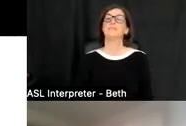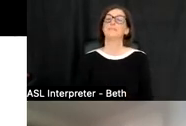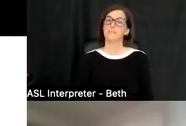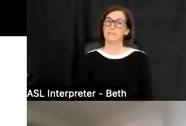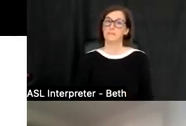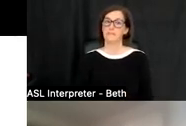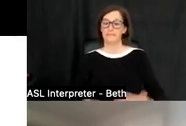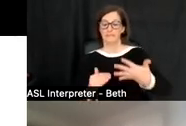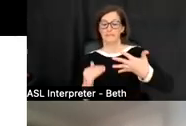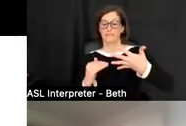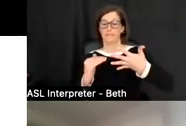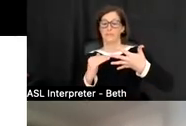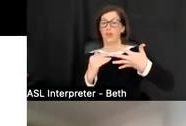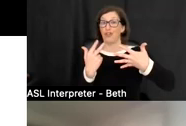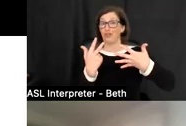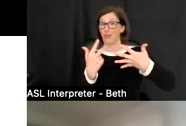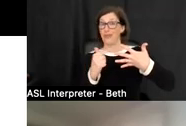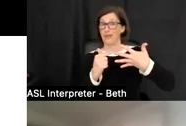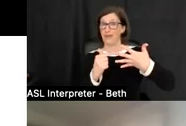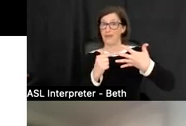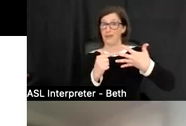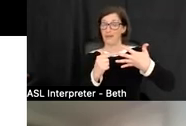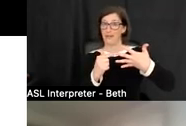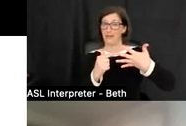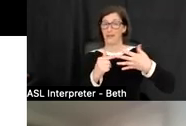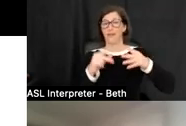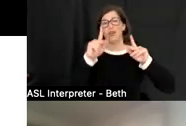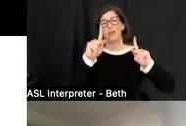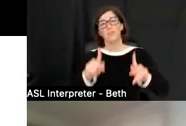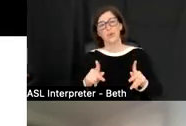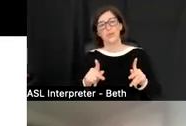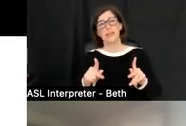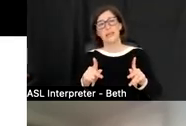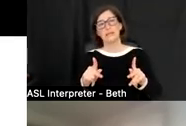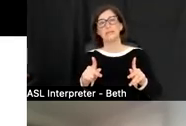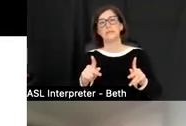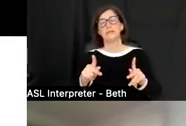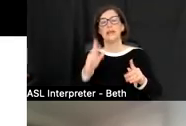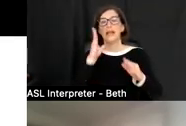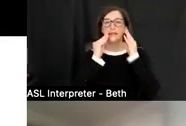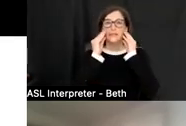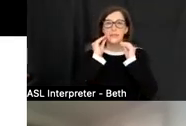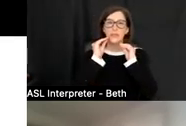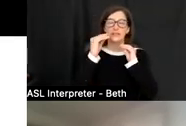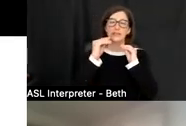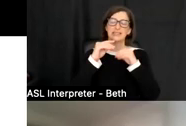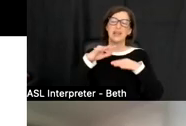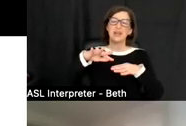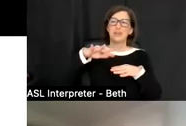At step 3, where a person is experiencing